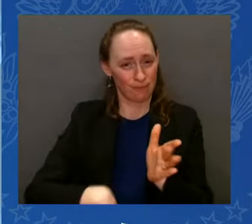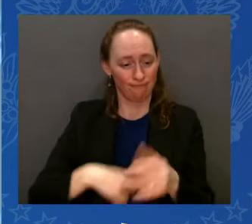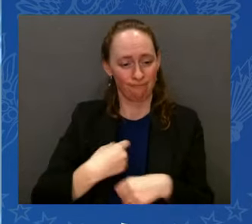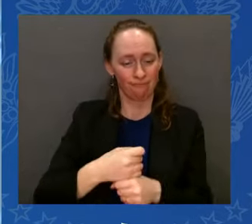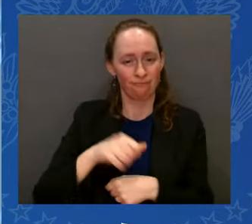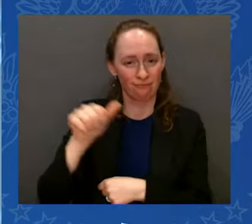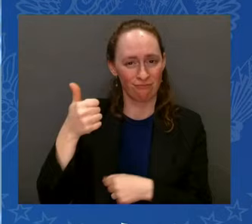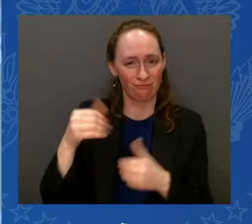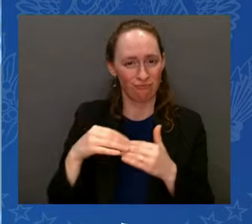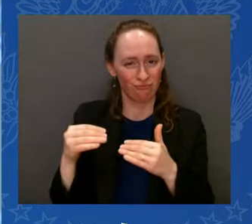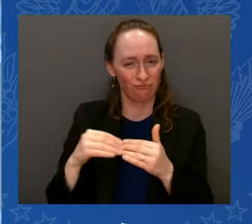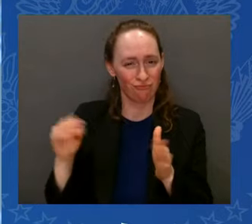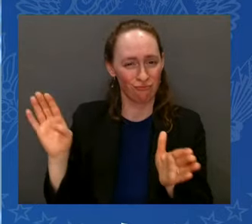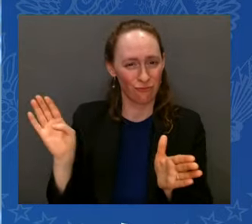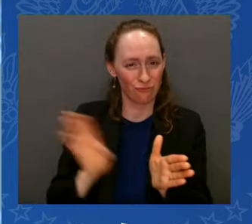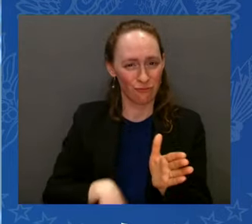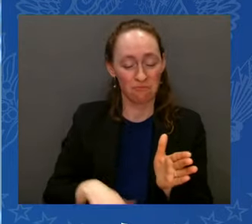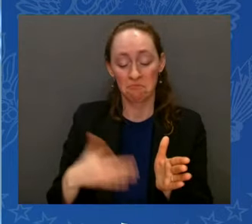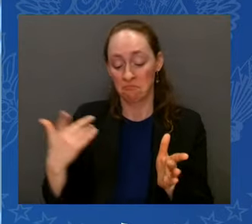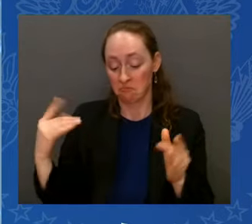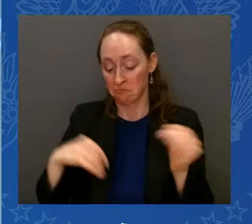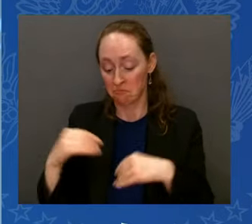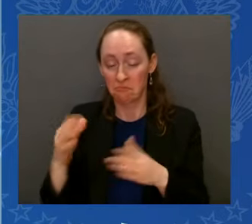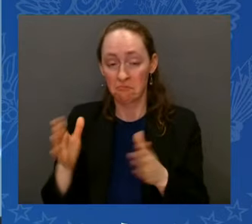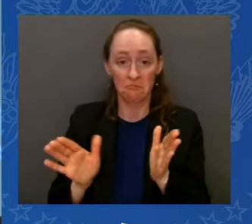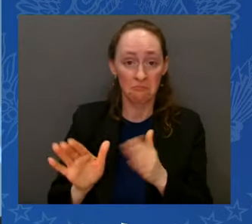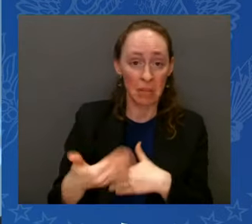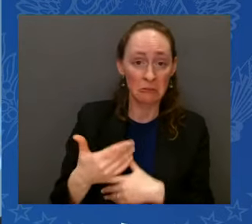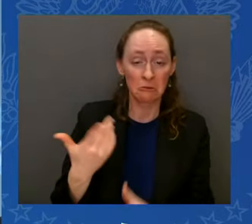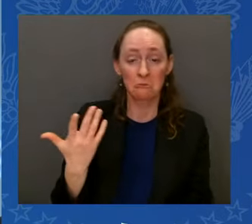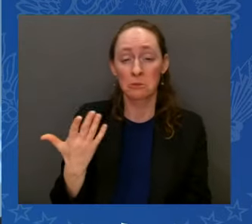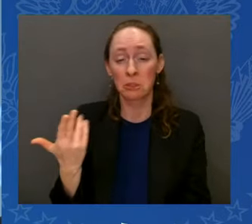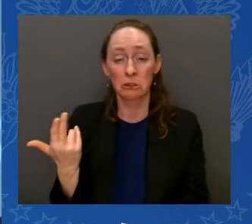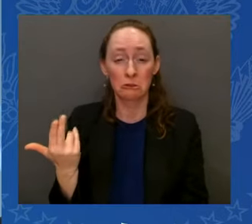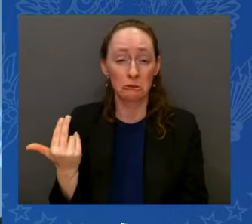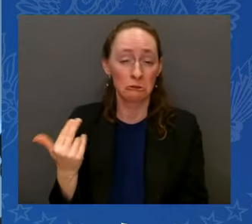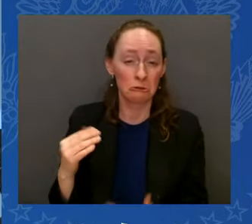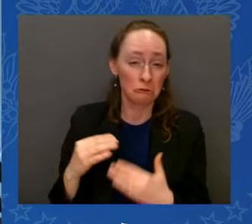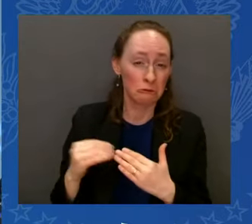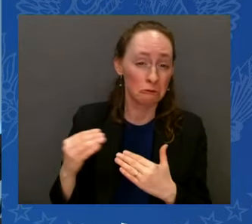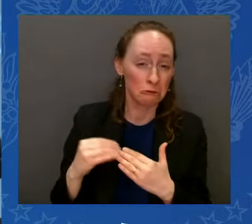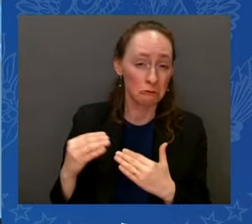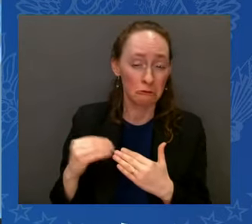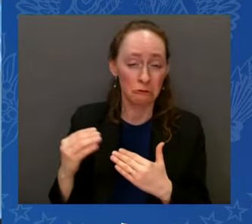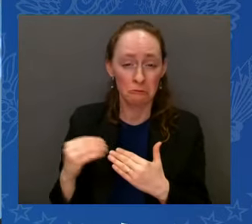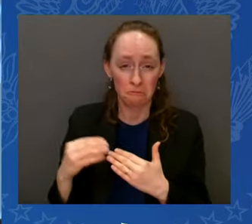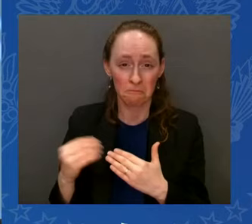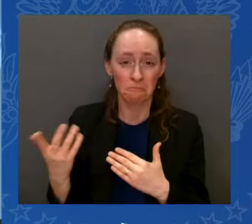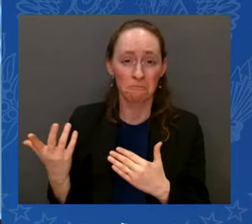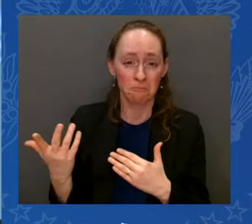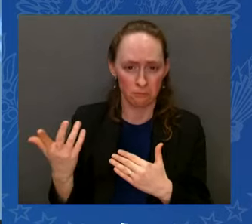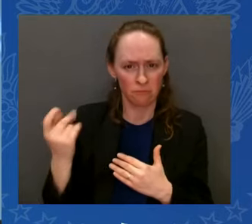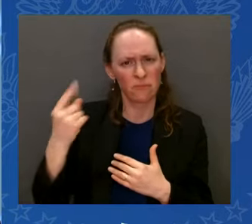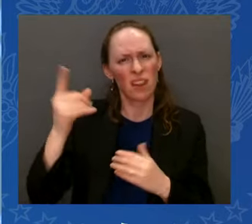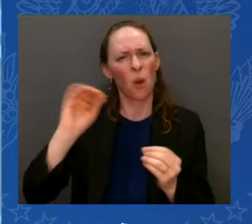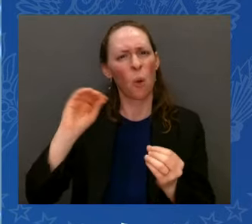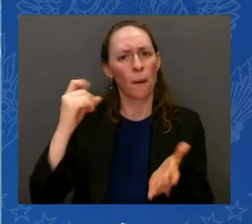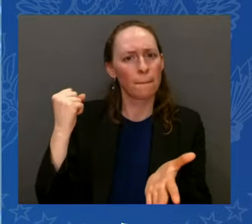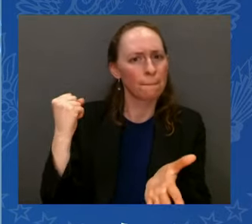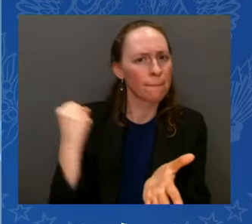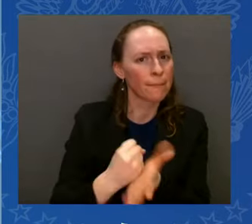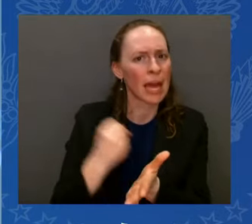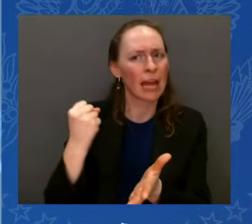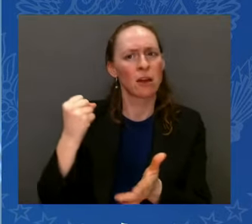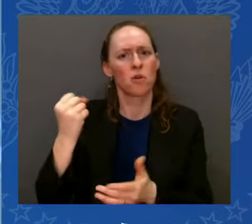available to everybody. Well, guess what? It's coming down. Guess what's going to happen? This year, the